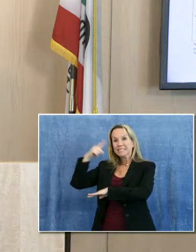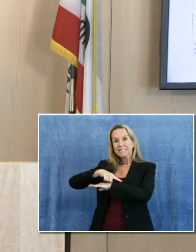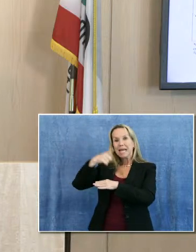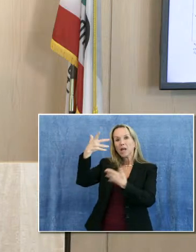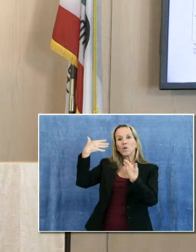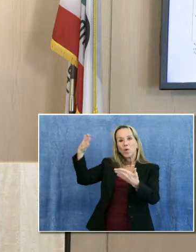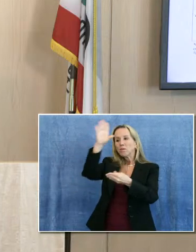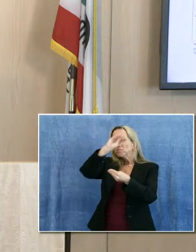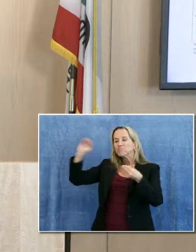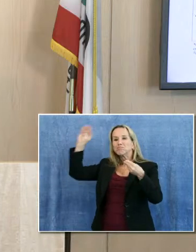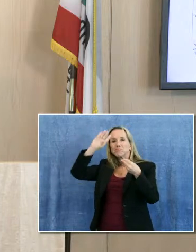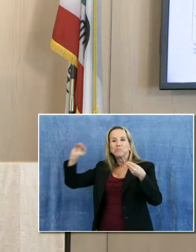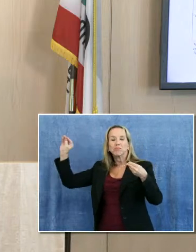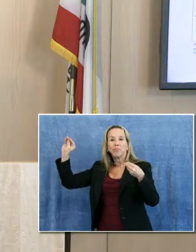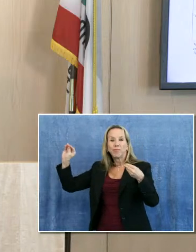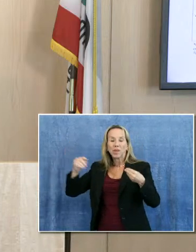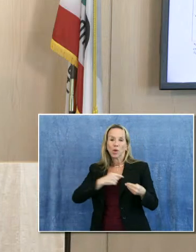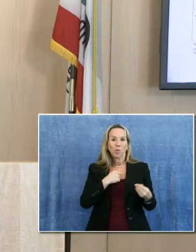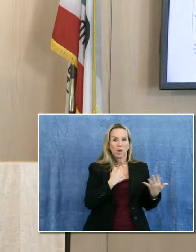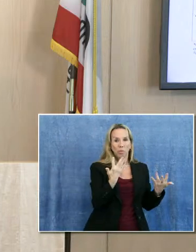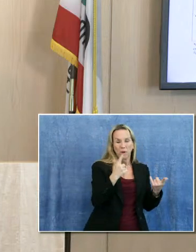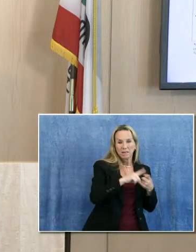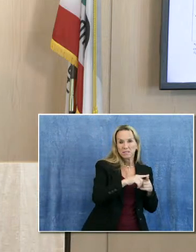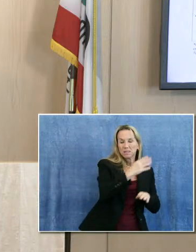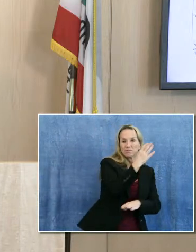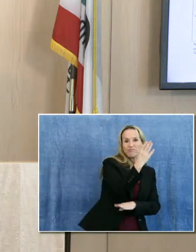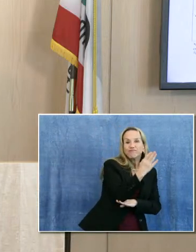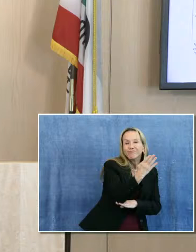that information. And also, the state has removed